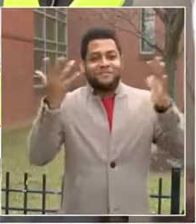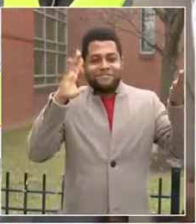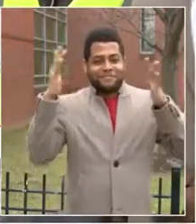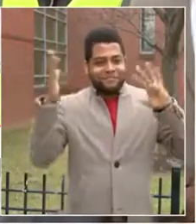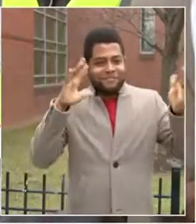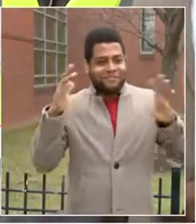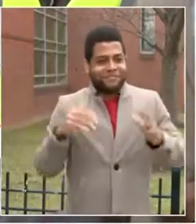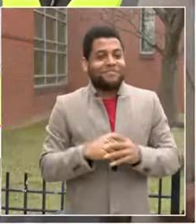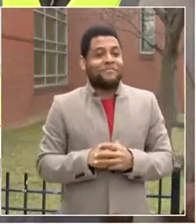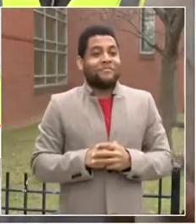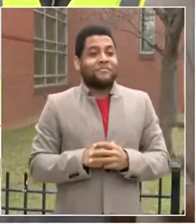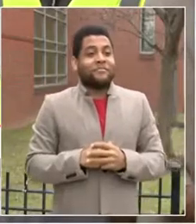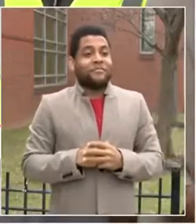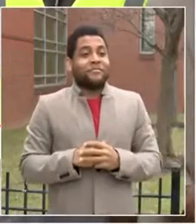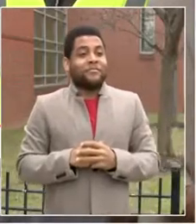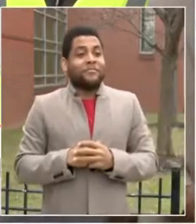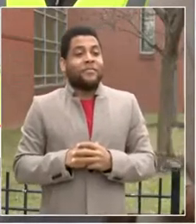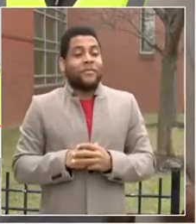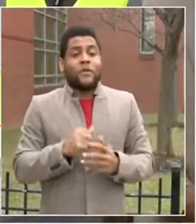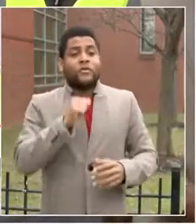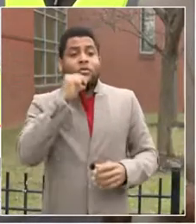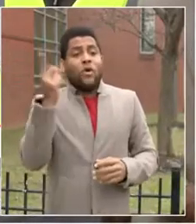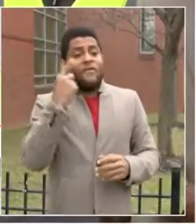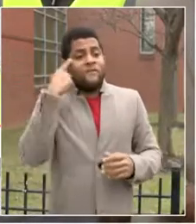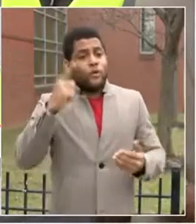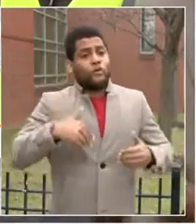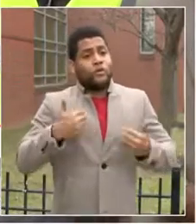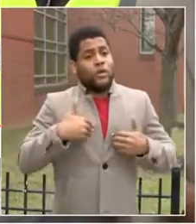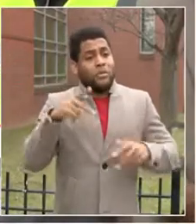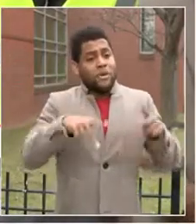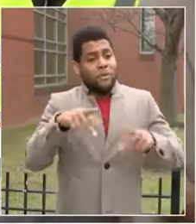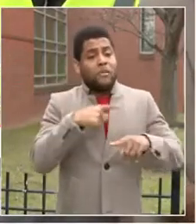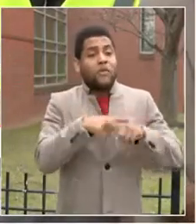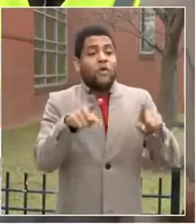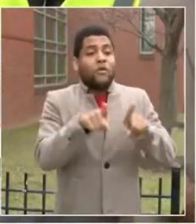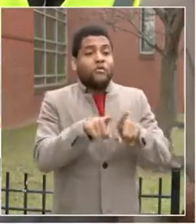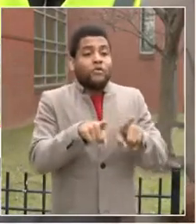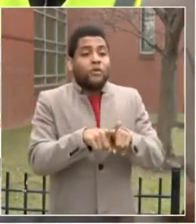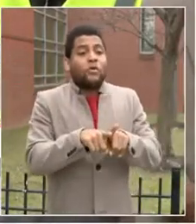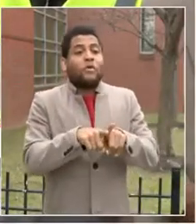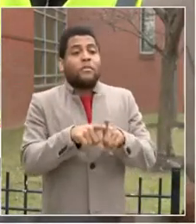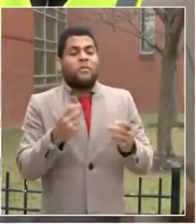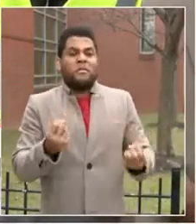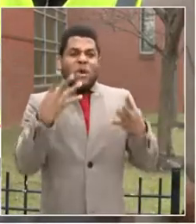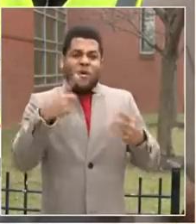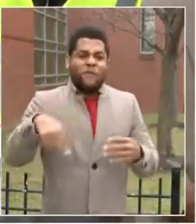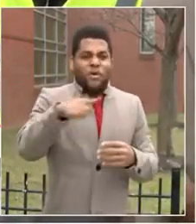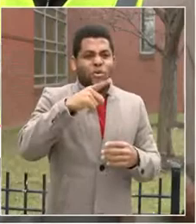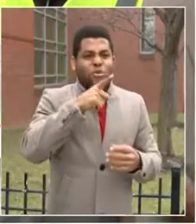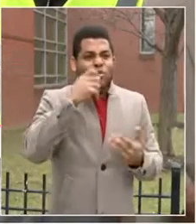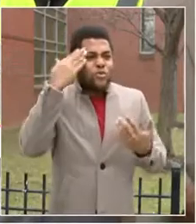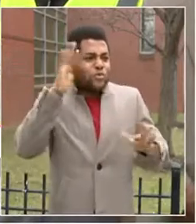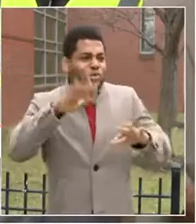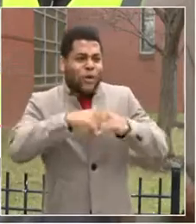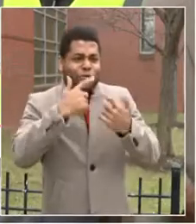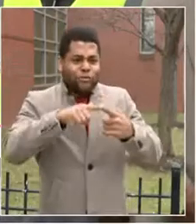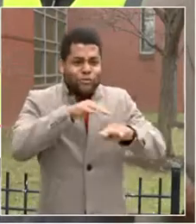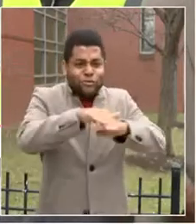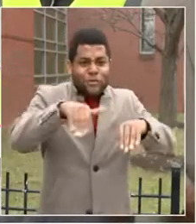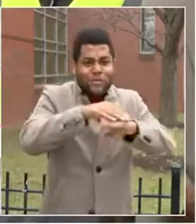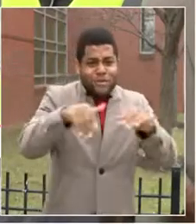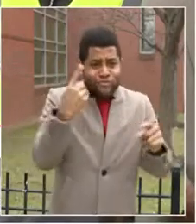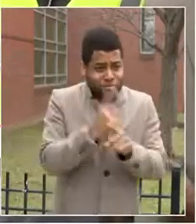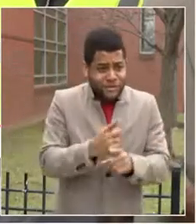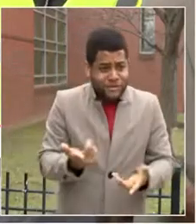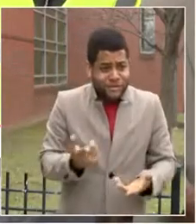And that's not just for the young people, right, Delano? A lot of y'all don't know how to swim, right? And you can learn